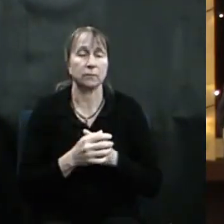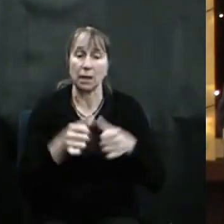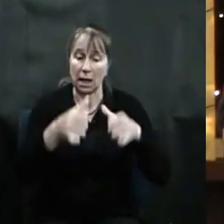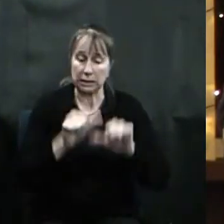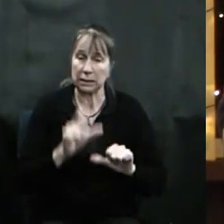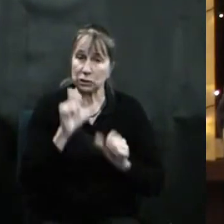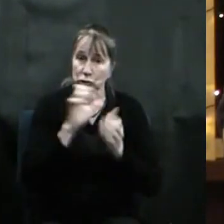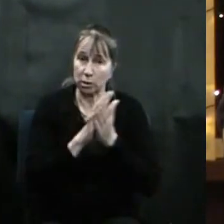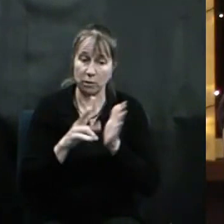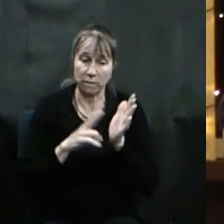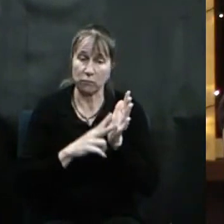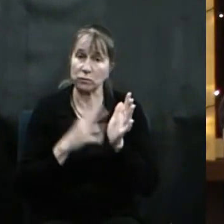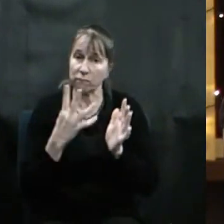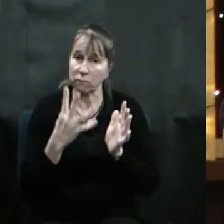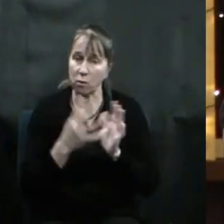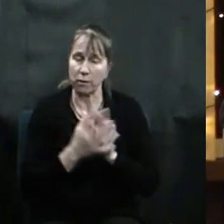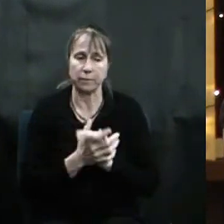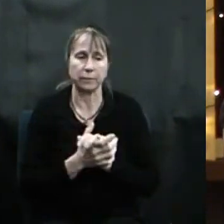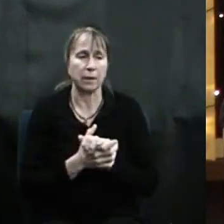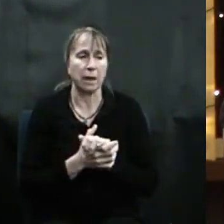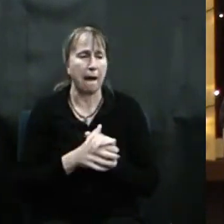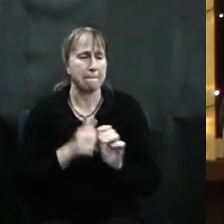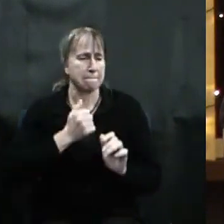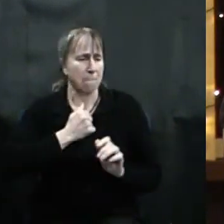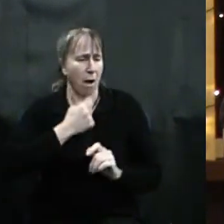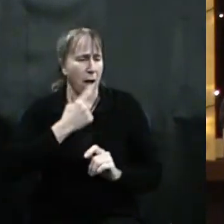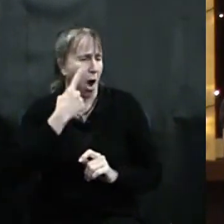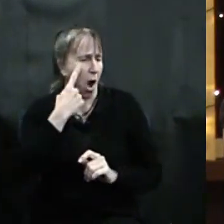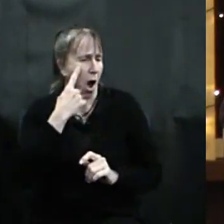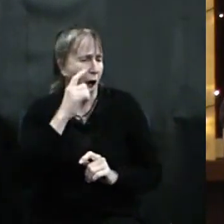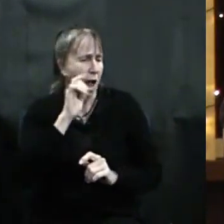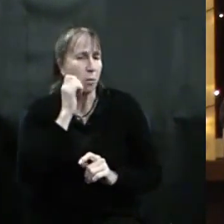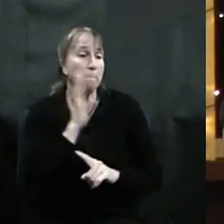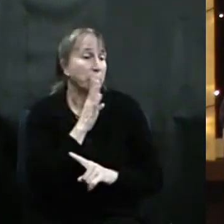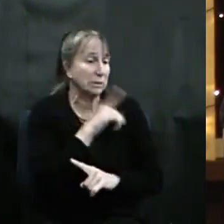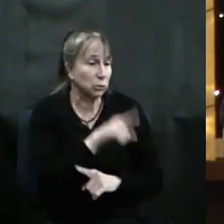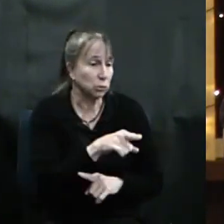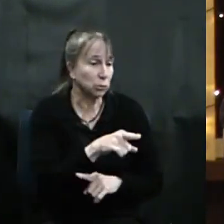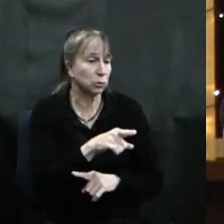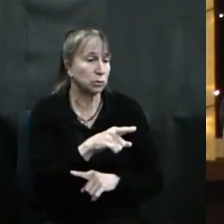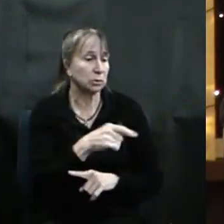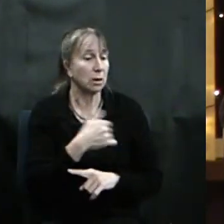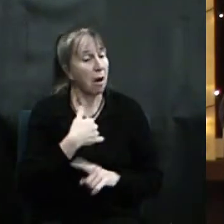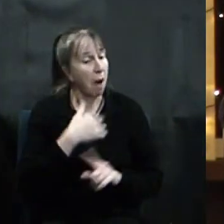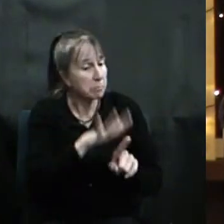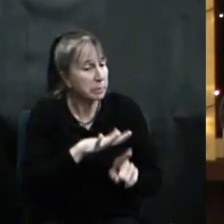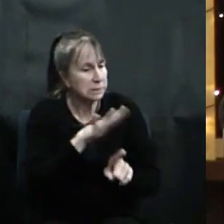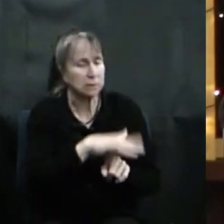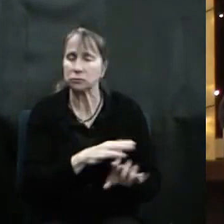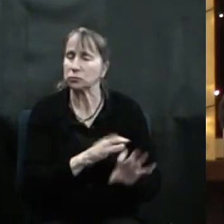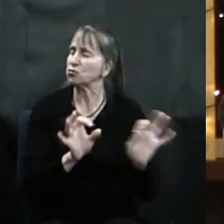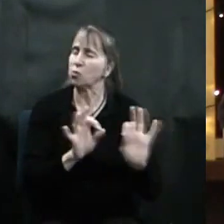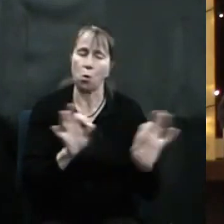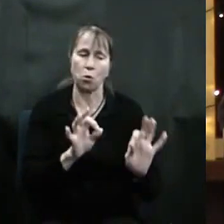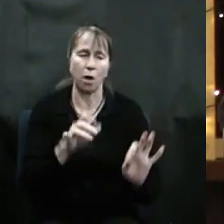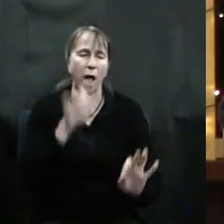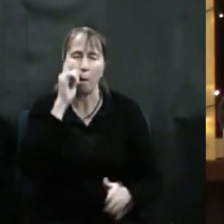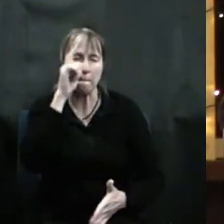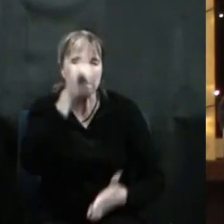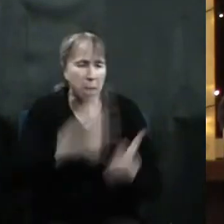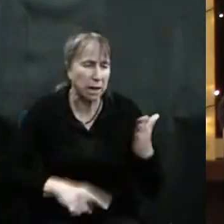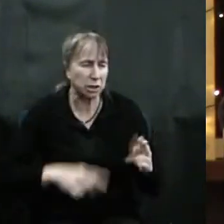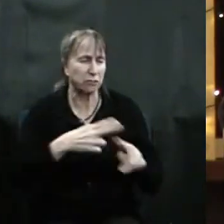verse 4. And my eye will not spare you, nor will I have pity, but I will punish you for your ways. While